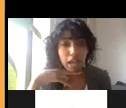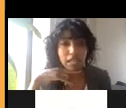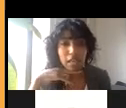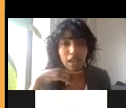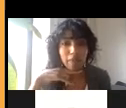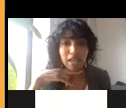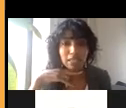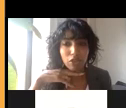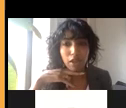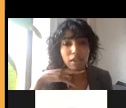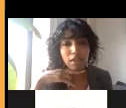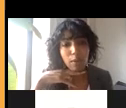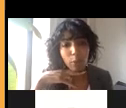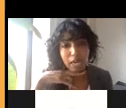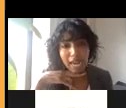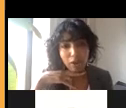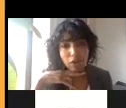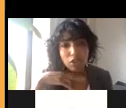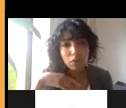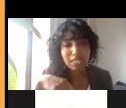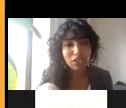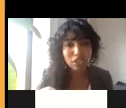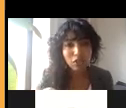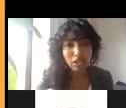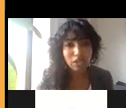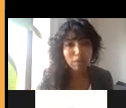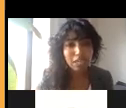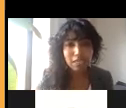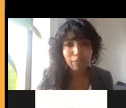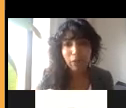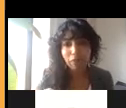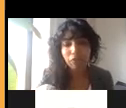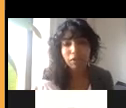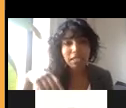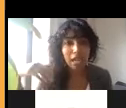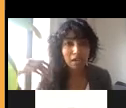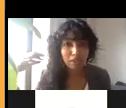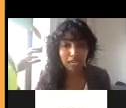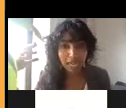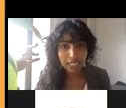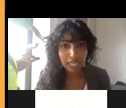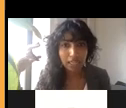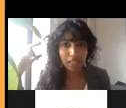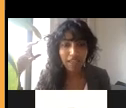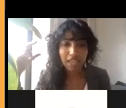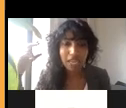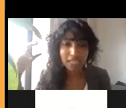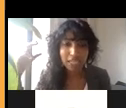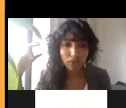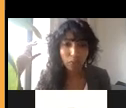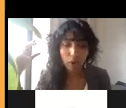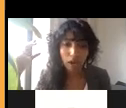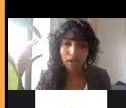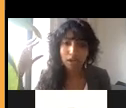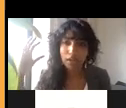and CARA, as Indra pointed out. So what Dana's going to speak to us about is kind of connecting that test